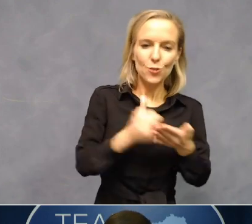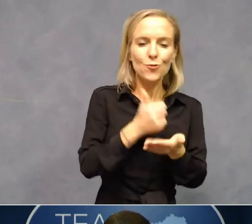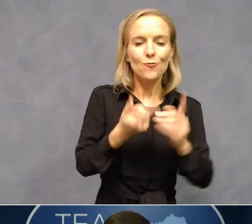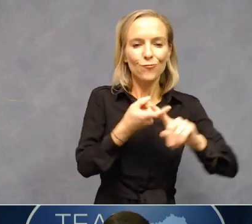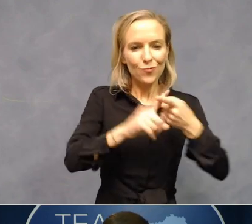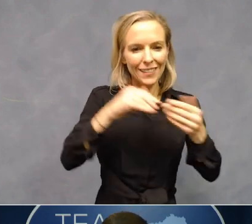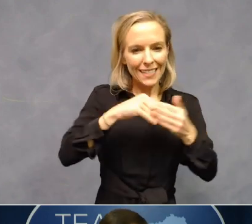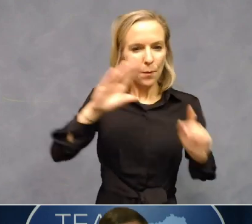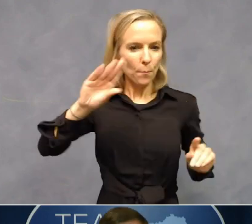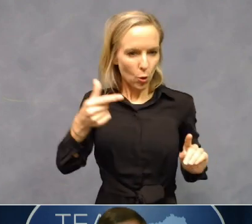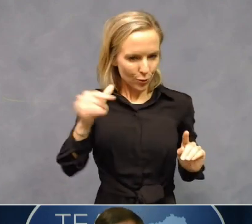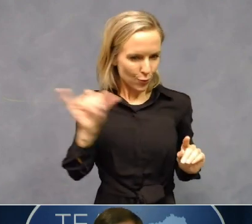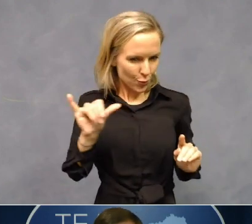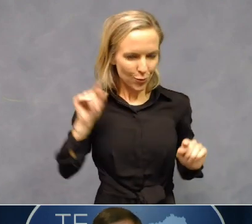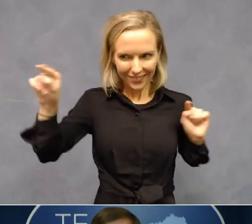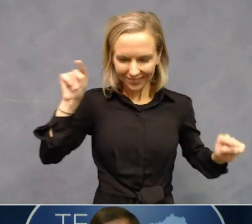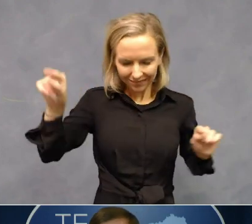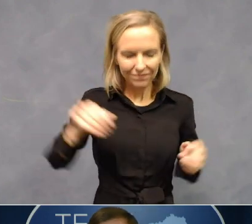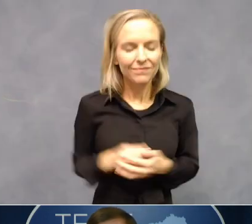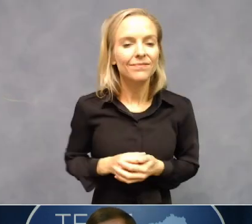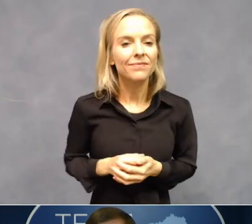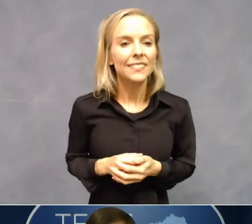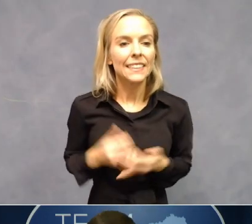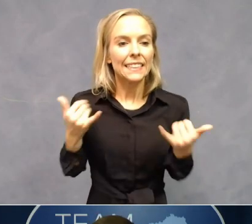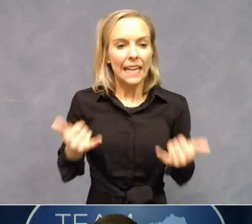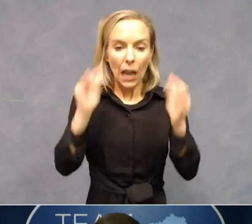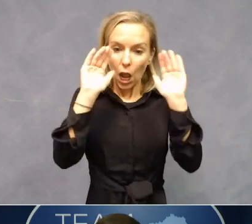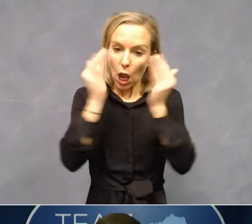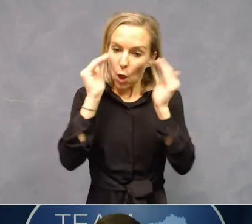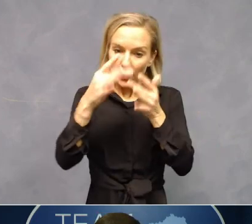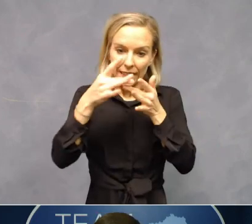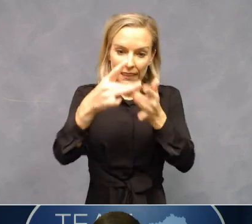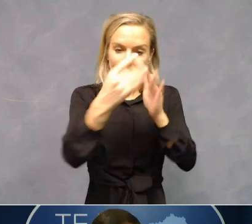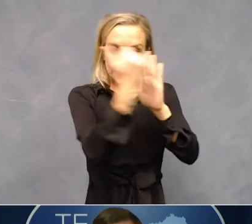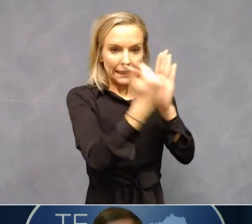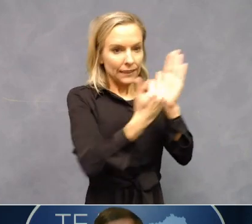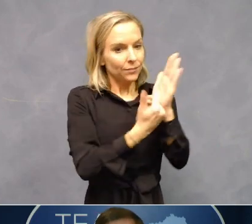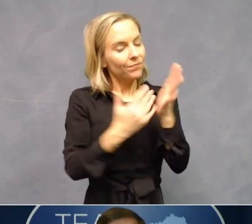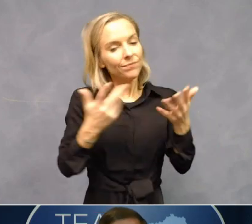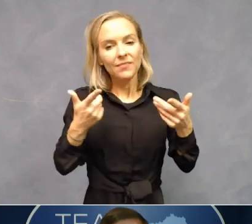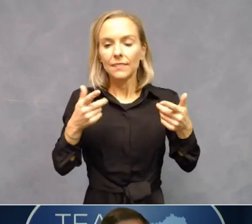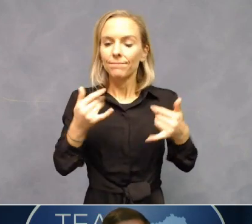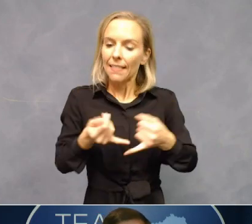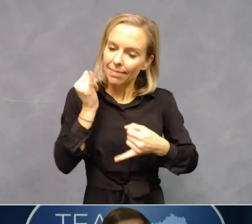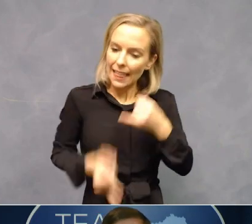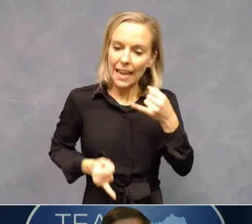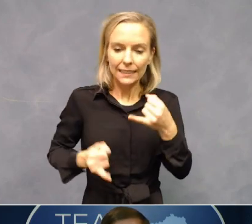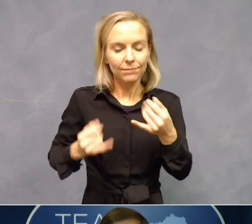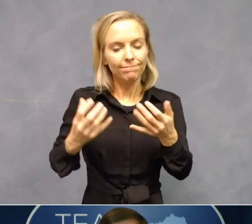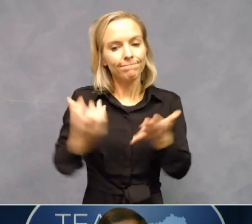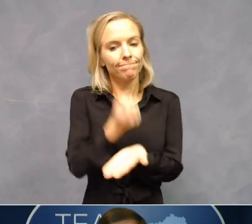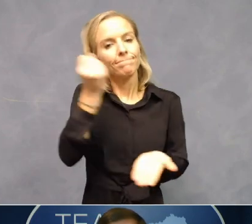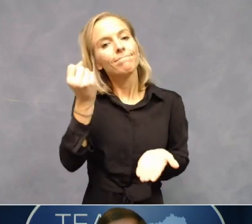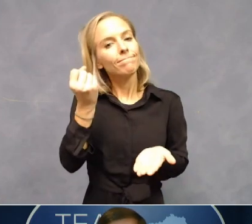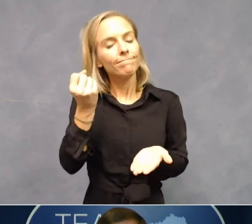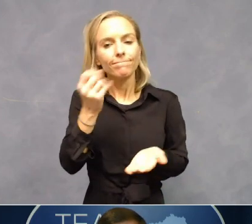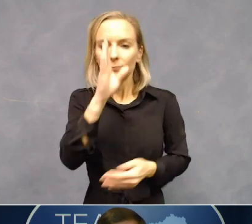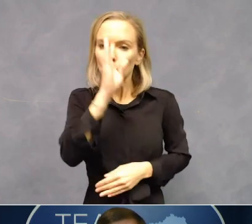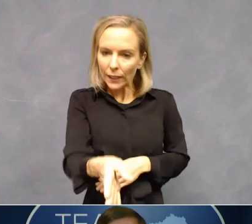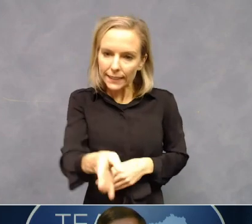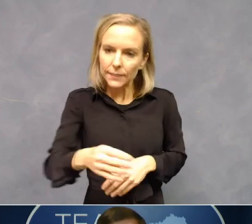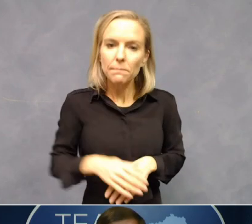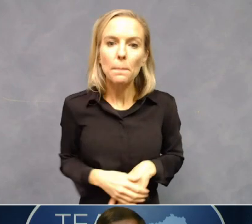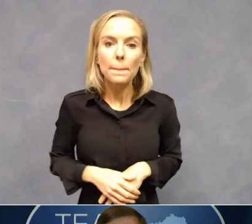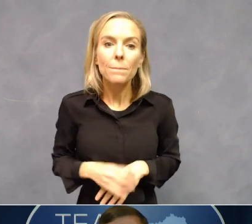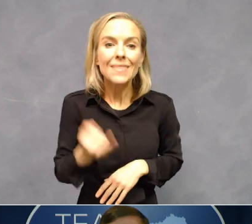Green. All right, Halloween guidance. It's our last opportunity to talk about it directly. If